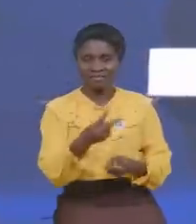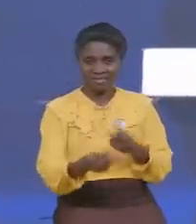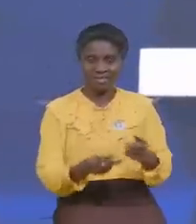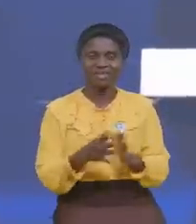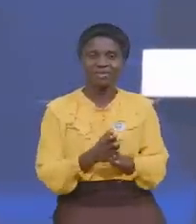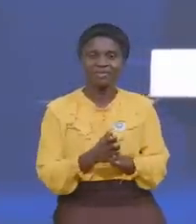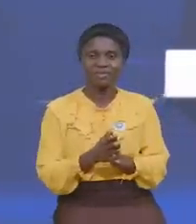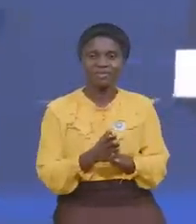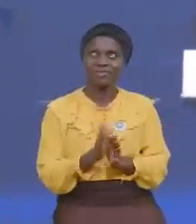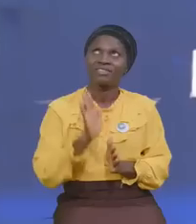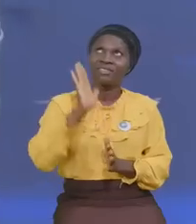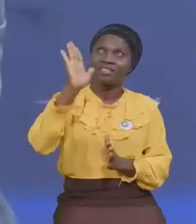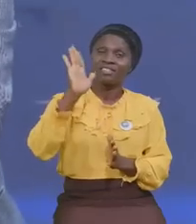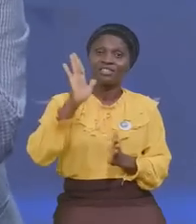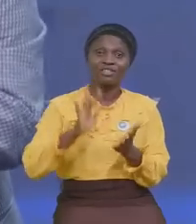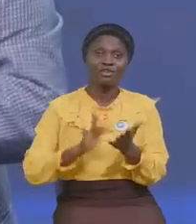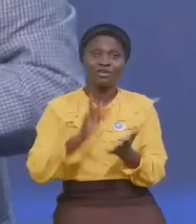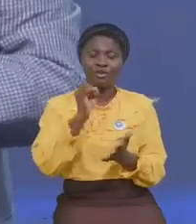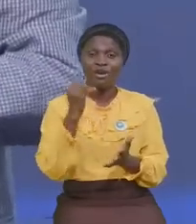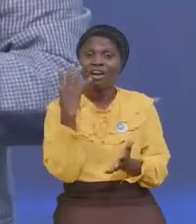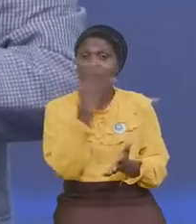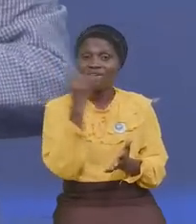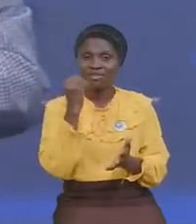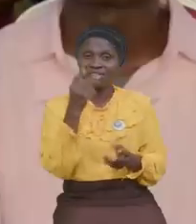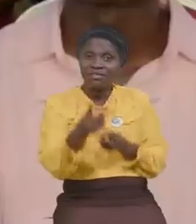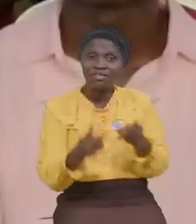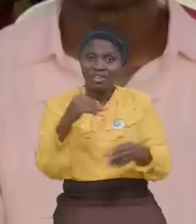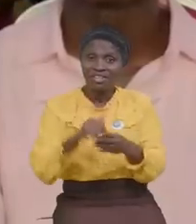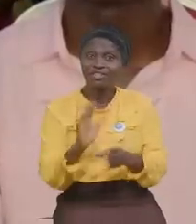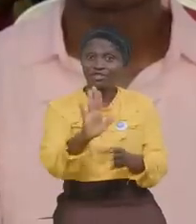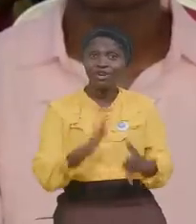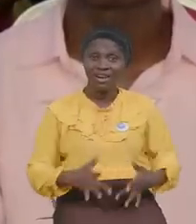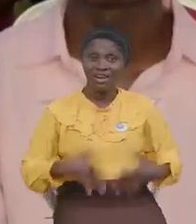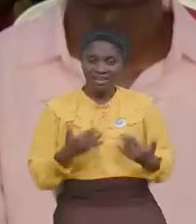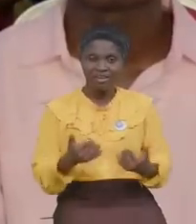his glorious visitation in your life tonight.